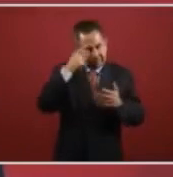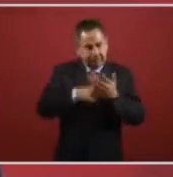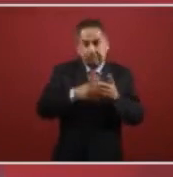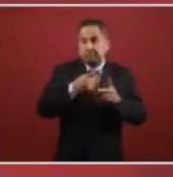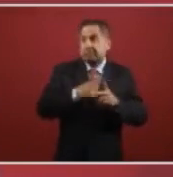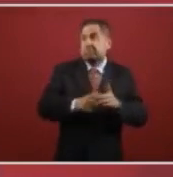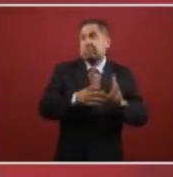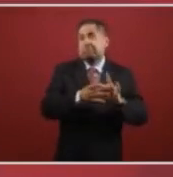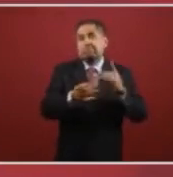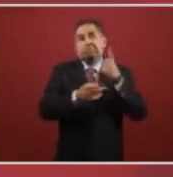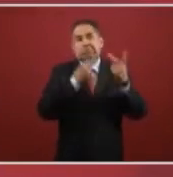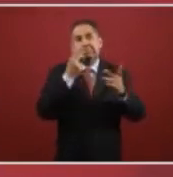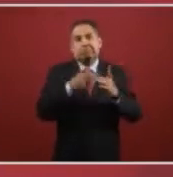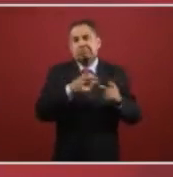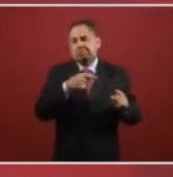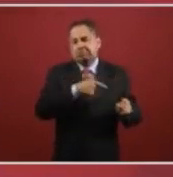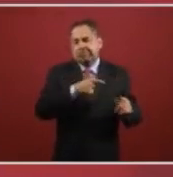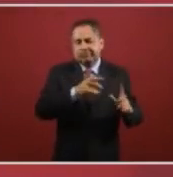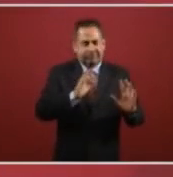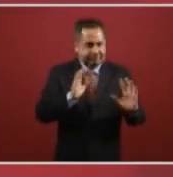start to say